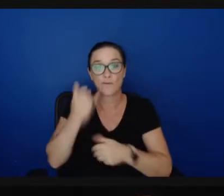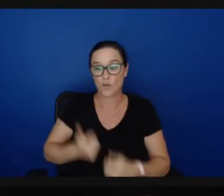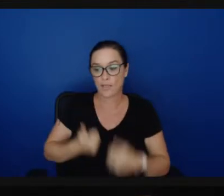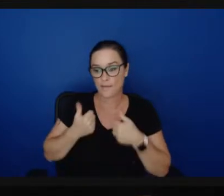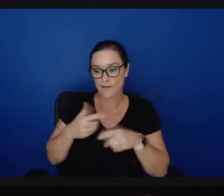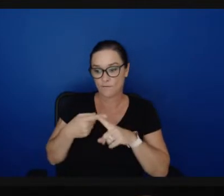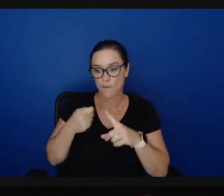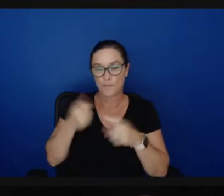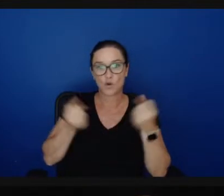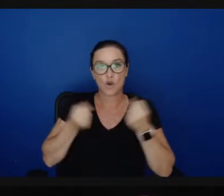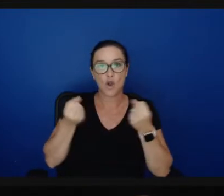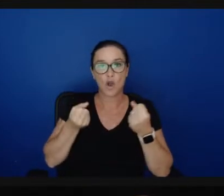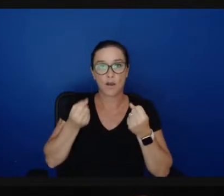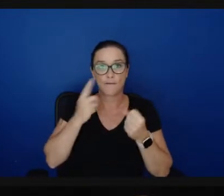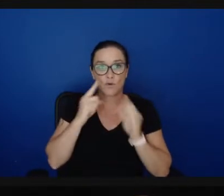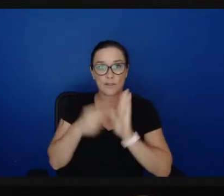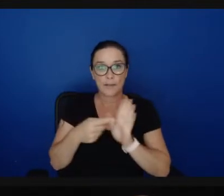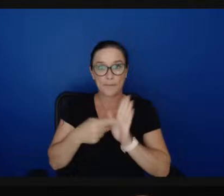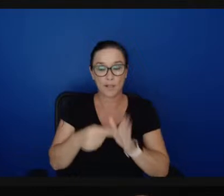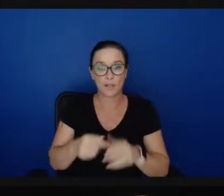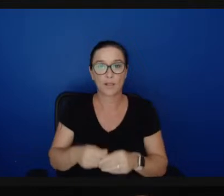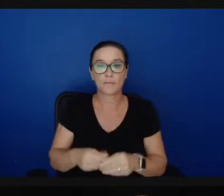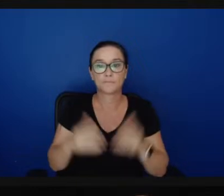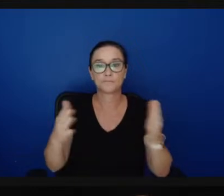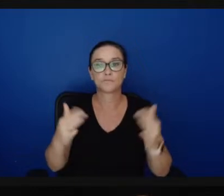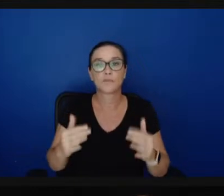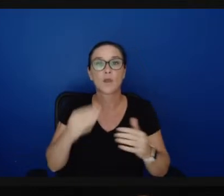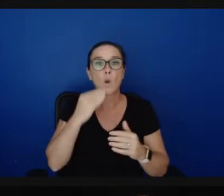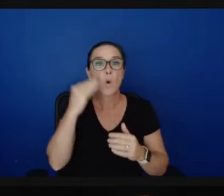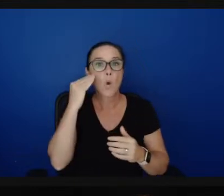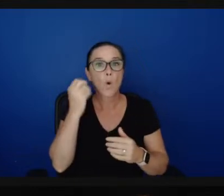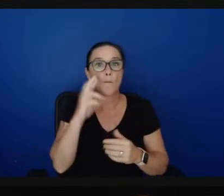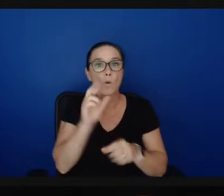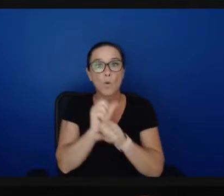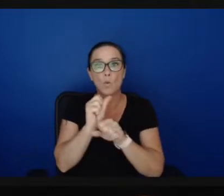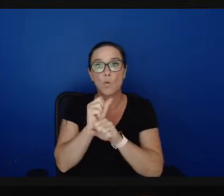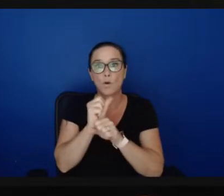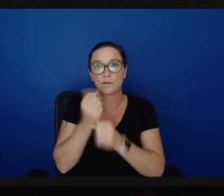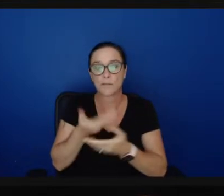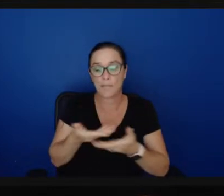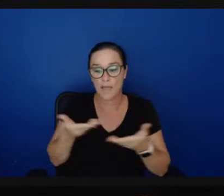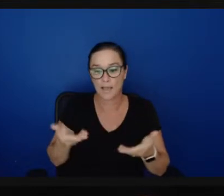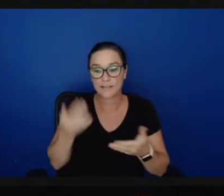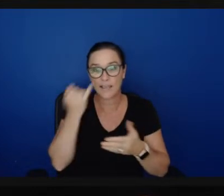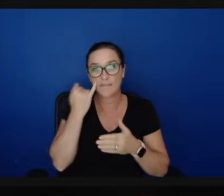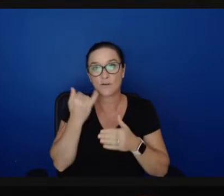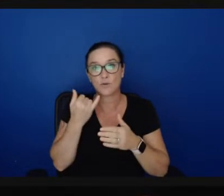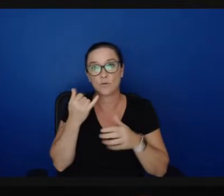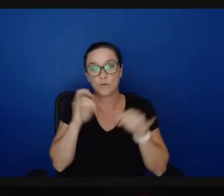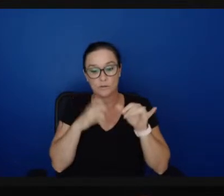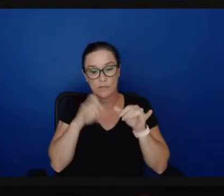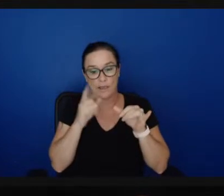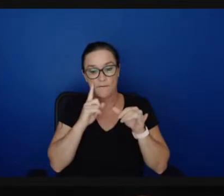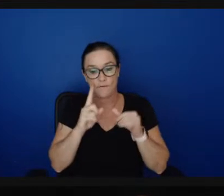example. And home or work supplies for sheltering in place up to 2 weeks, or for larger groups there. So those are